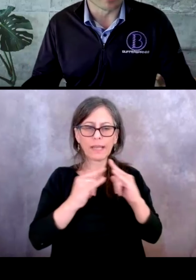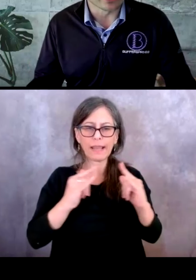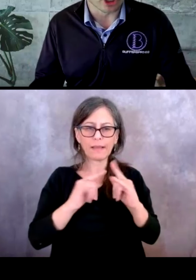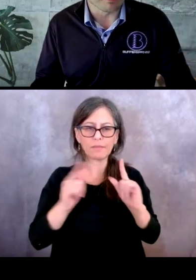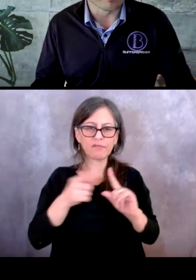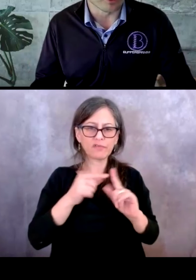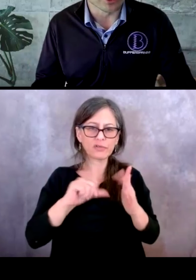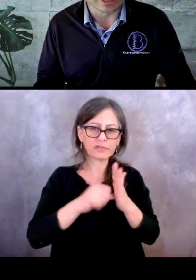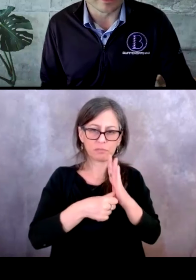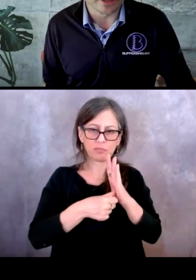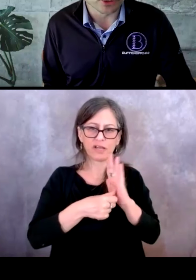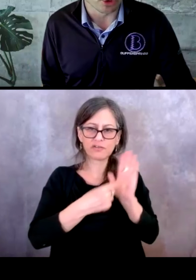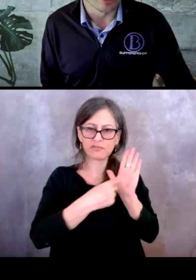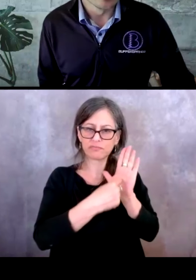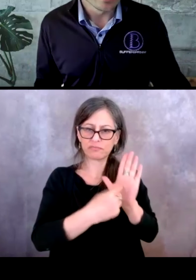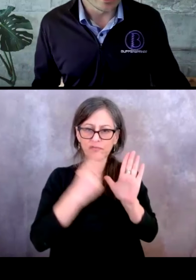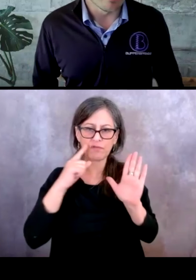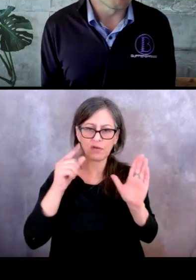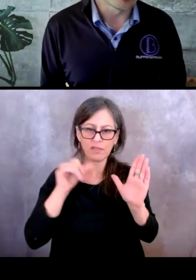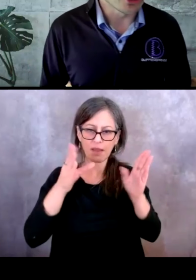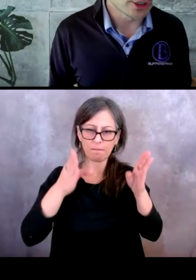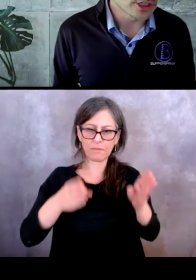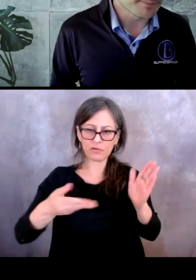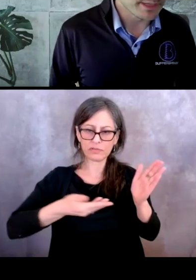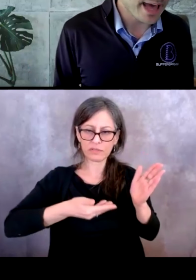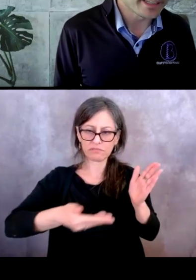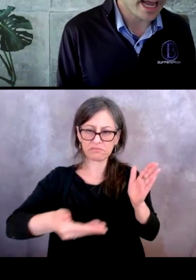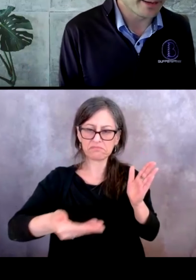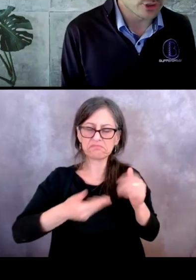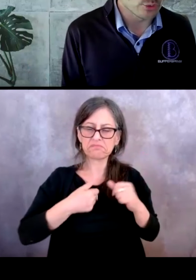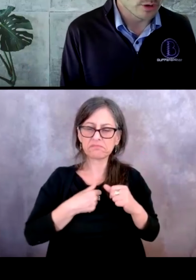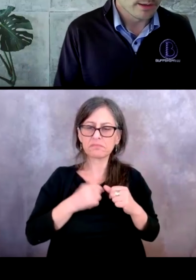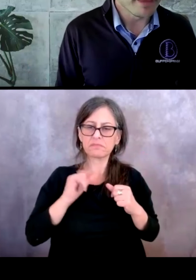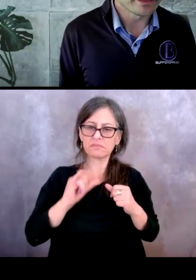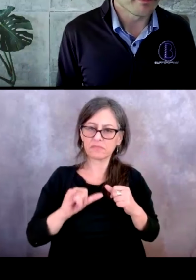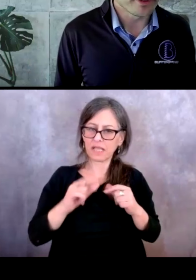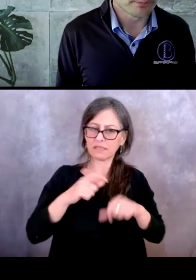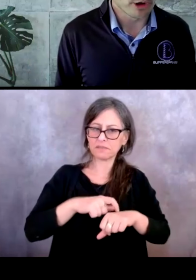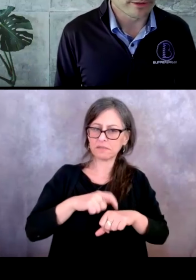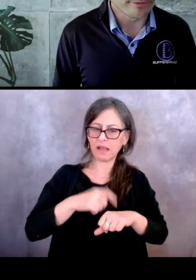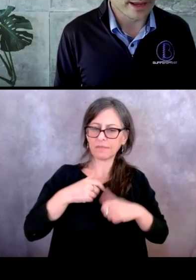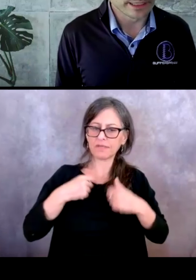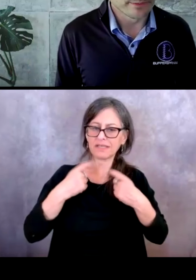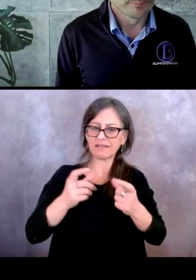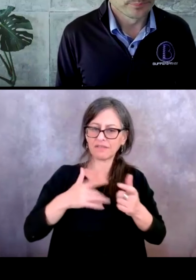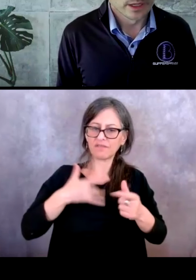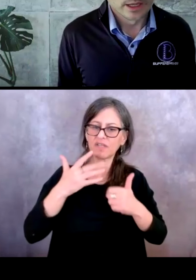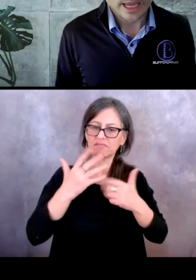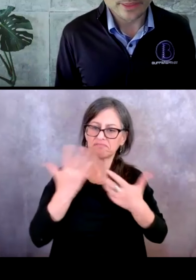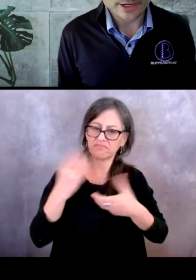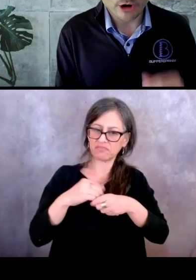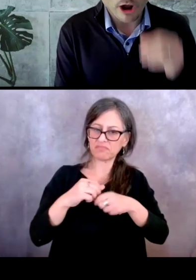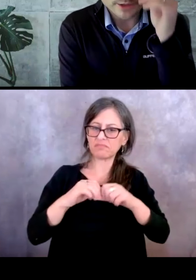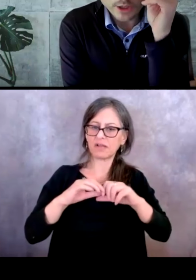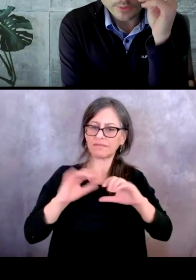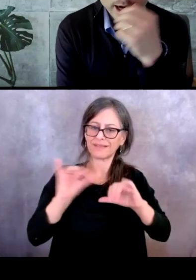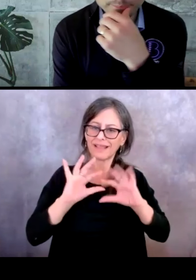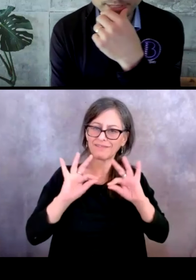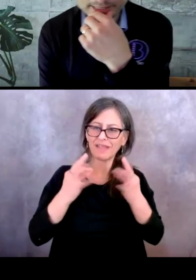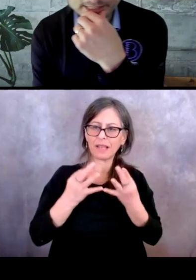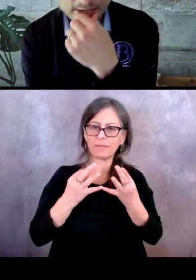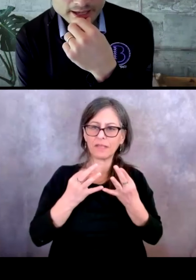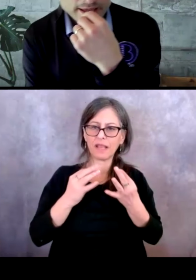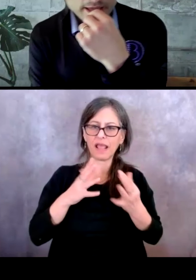rolling out the red carpet for this individual. And onboarding should just be that time to make them feel a part of the family. And then your